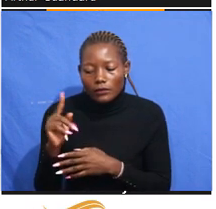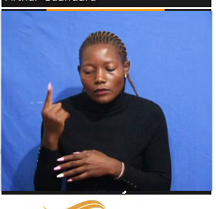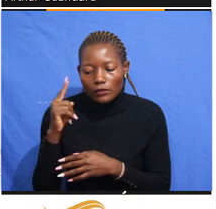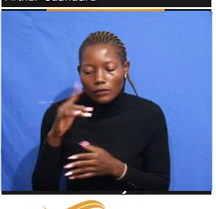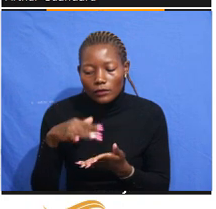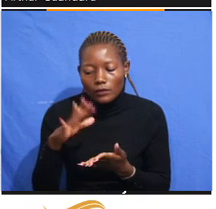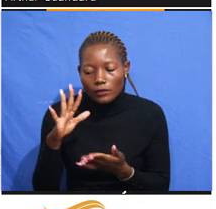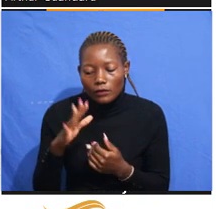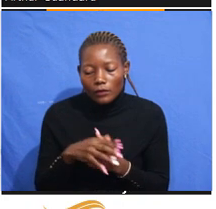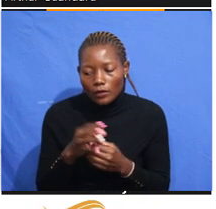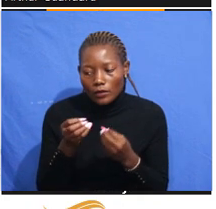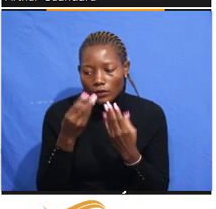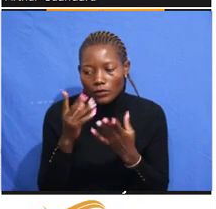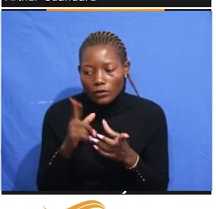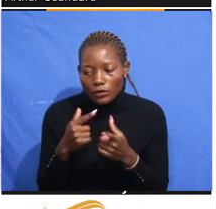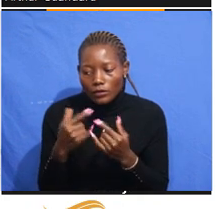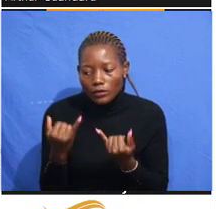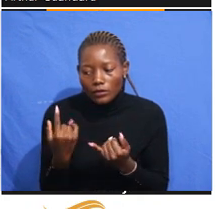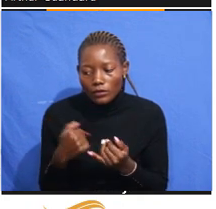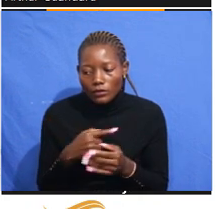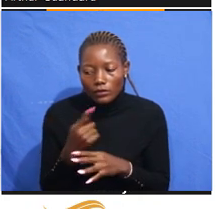study. And we now come to the last chapter.